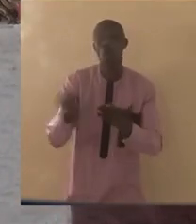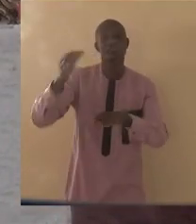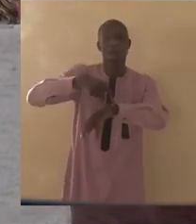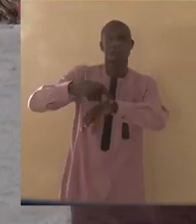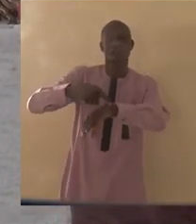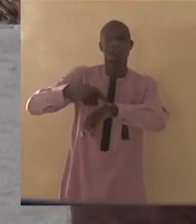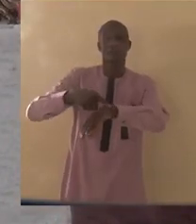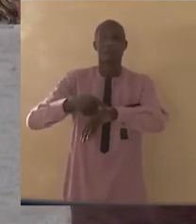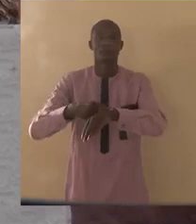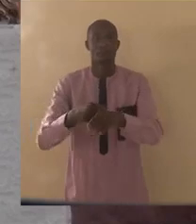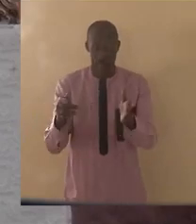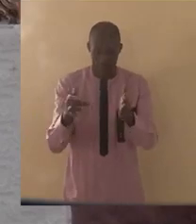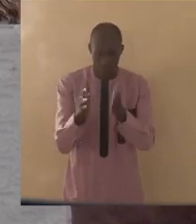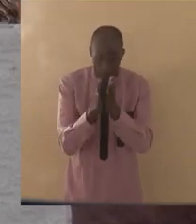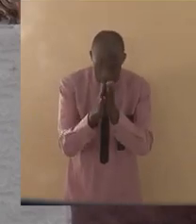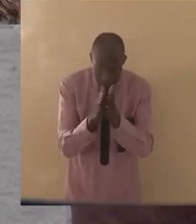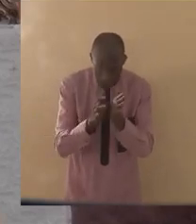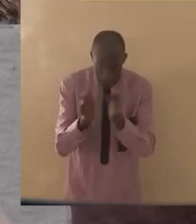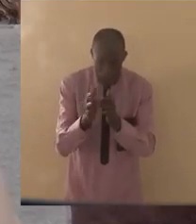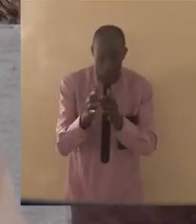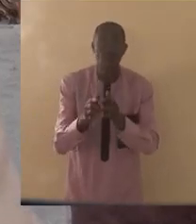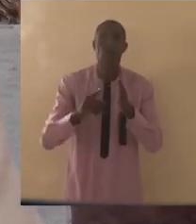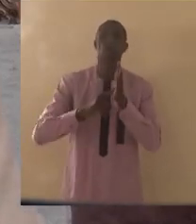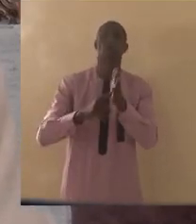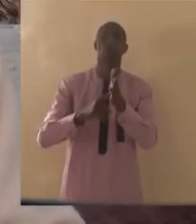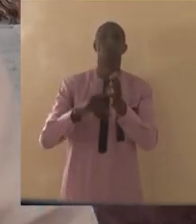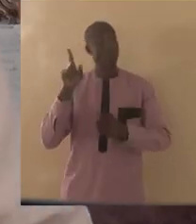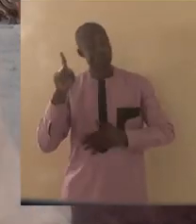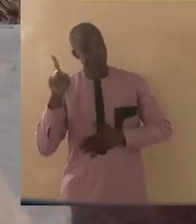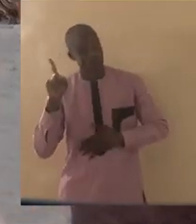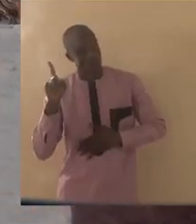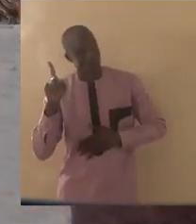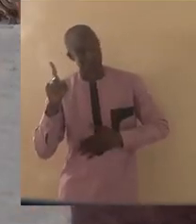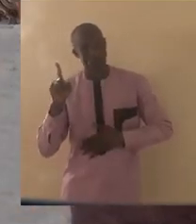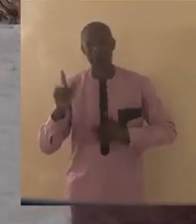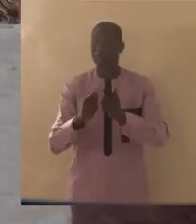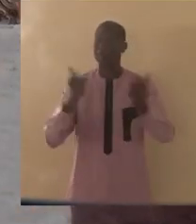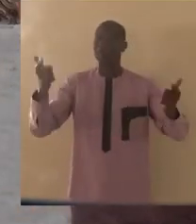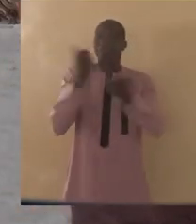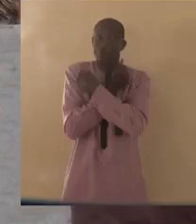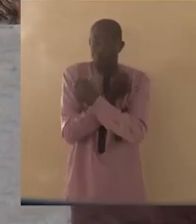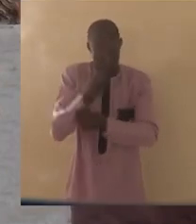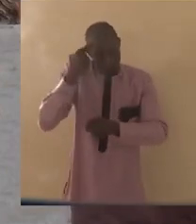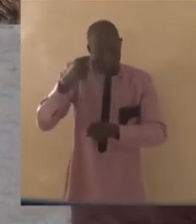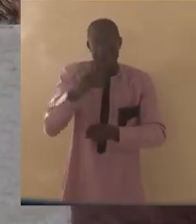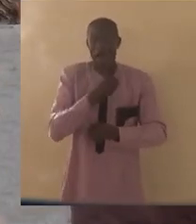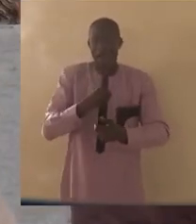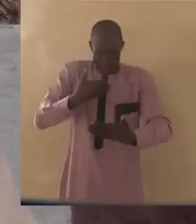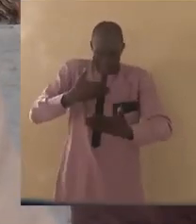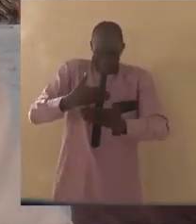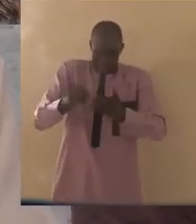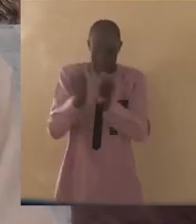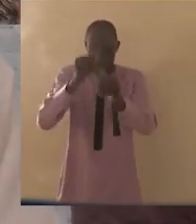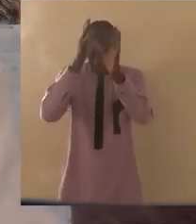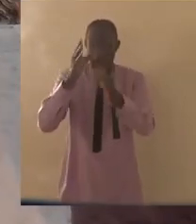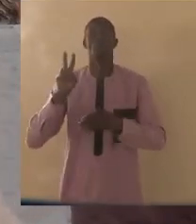hesitation. The prayer of Jesus highlights the following truths among others. Shall we read? One, profound love for and intimacy